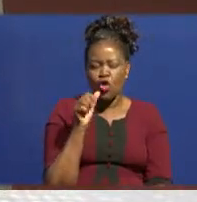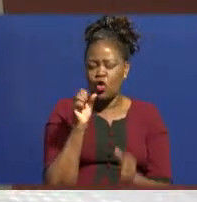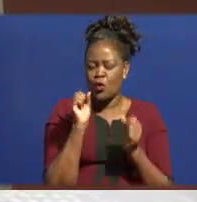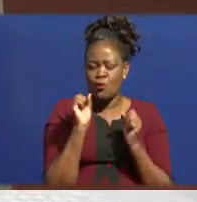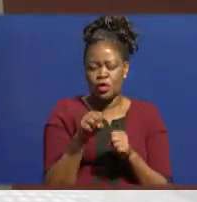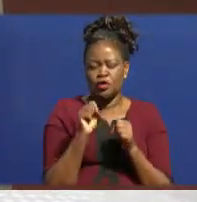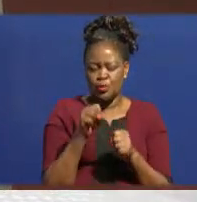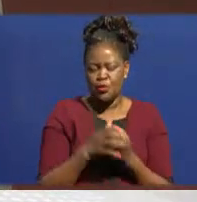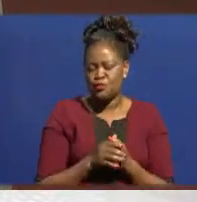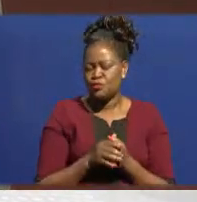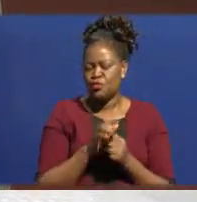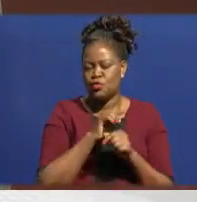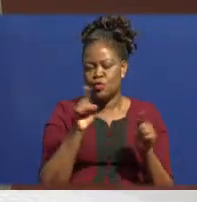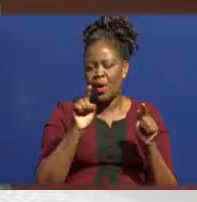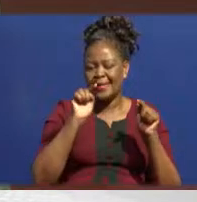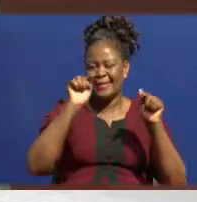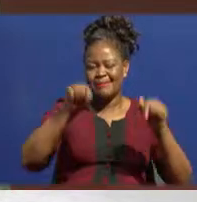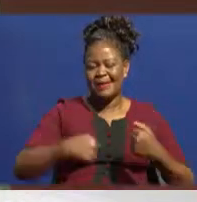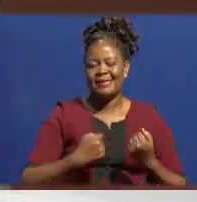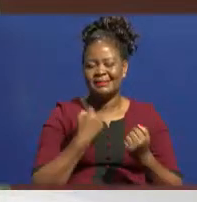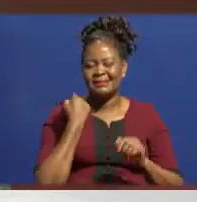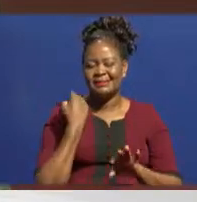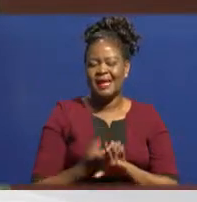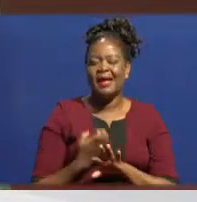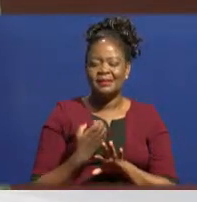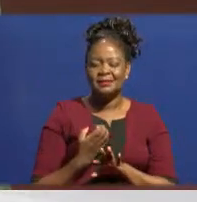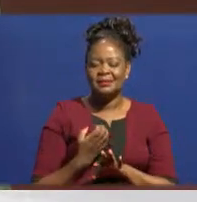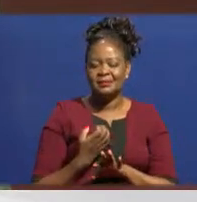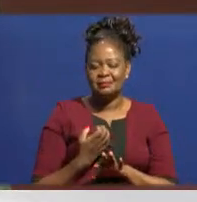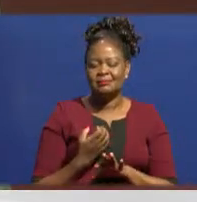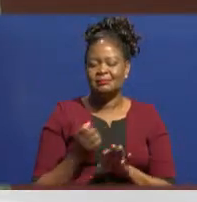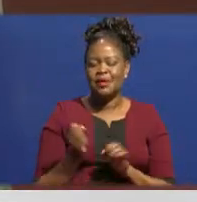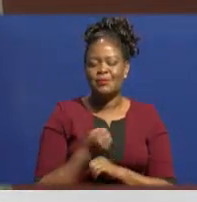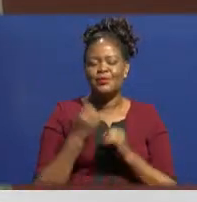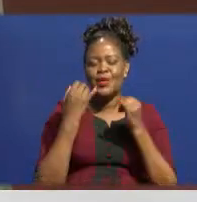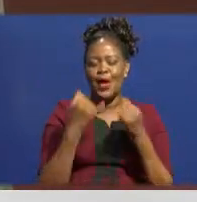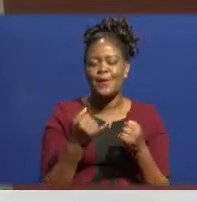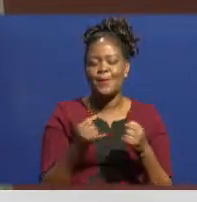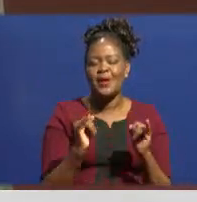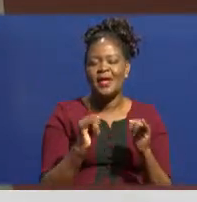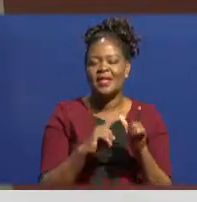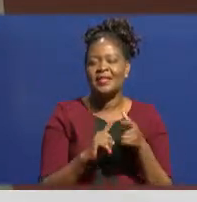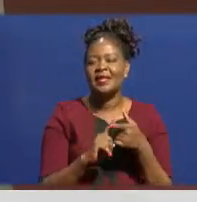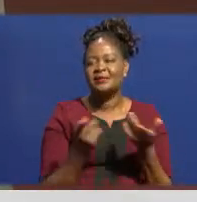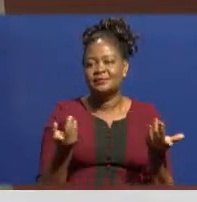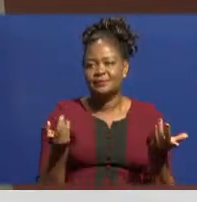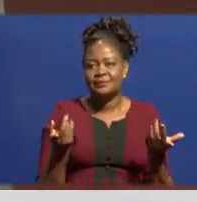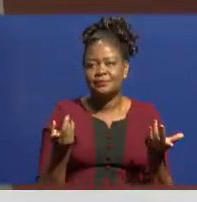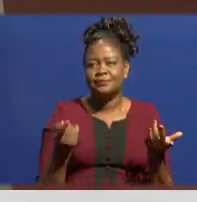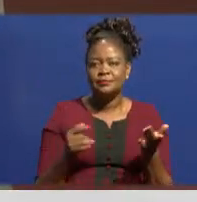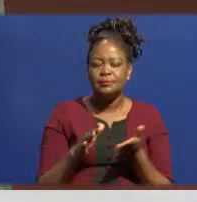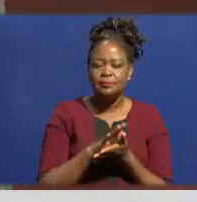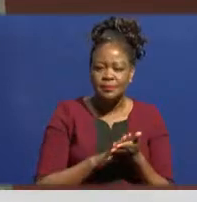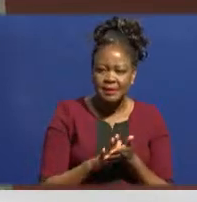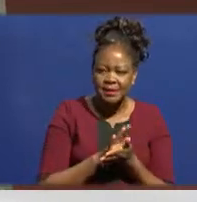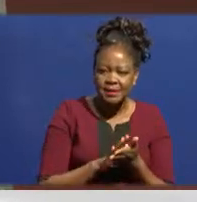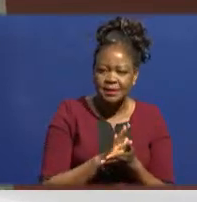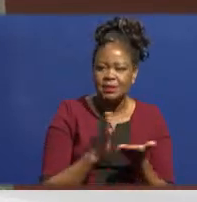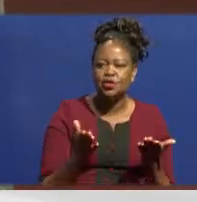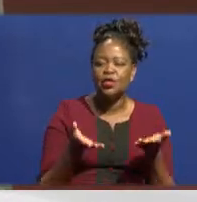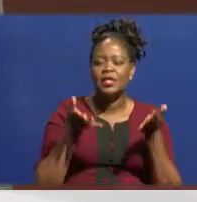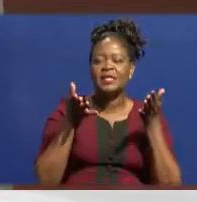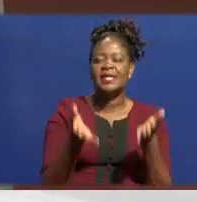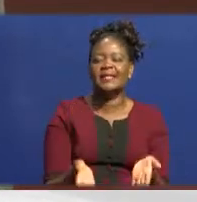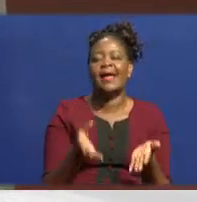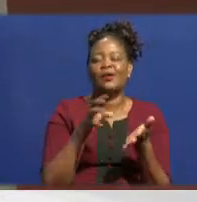demanding is difficult for us to implement it. And therefore, based on the